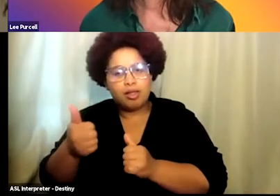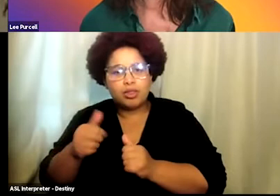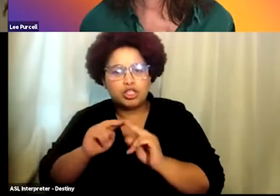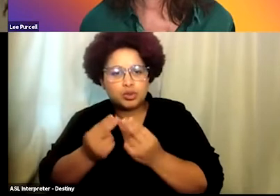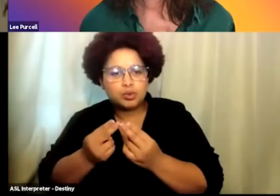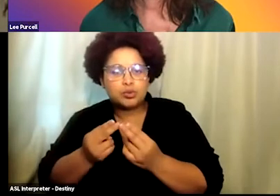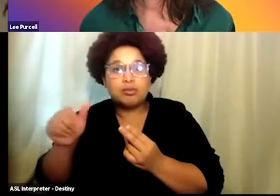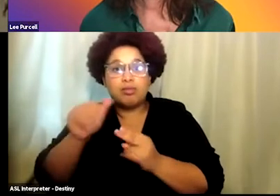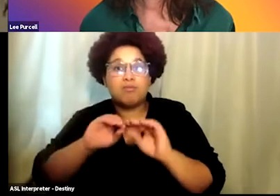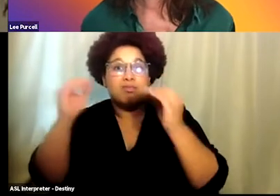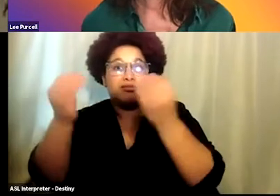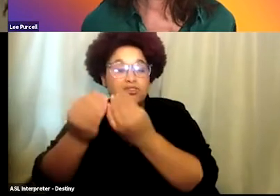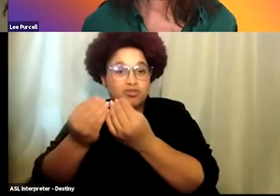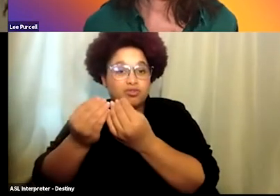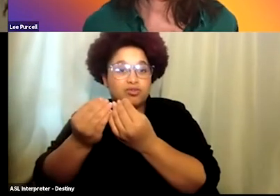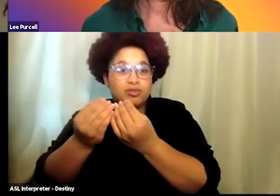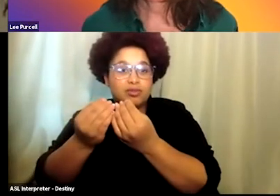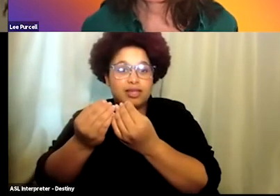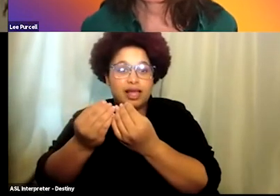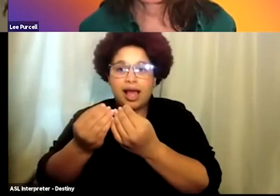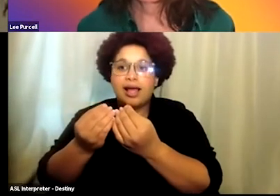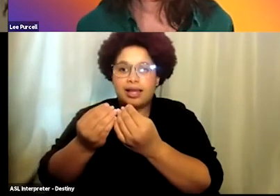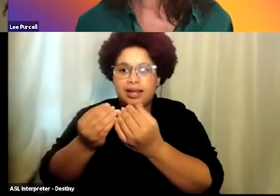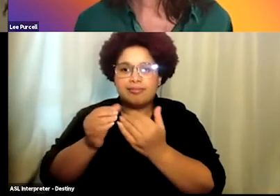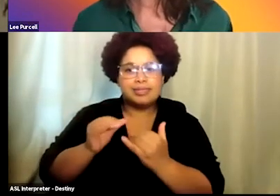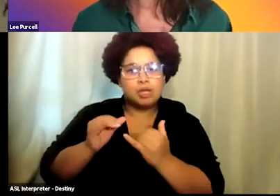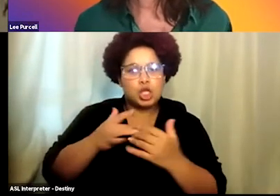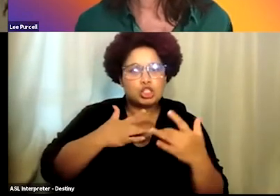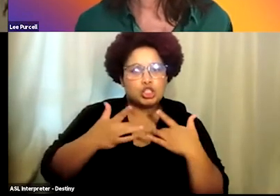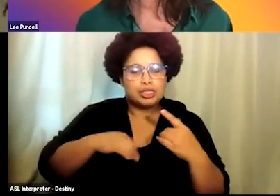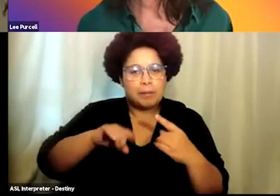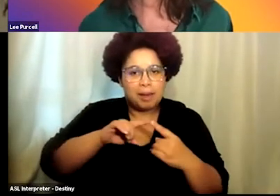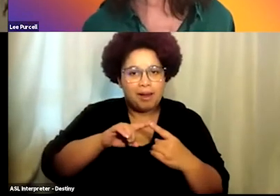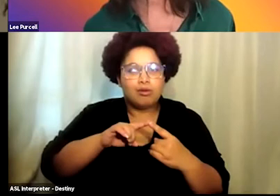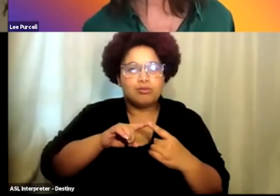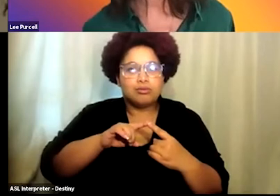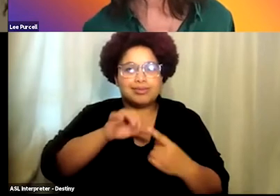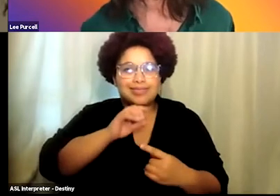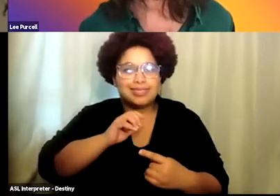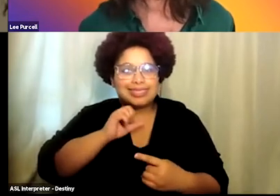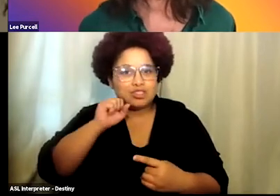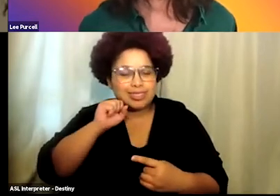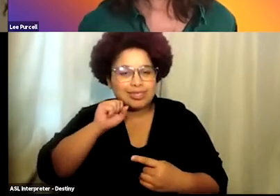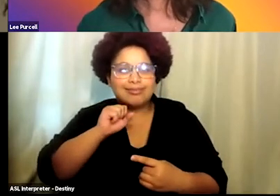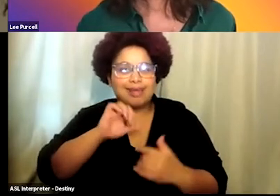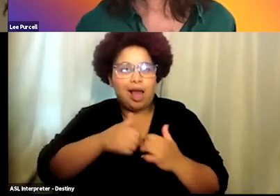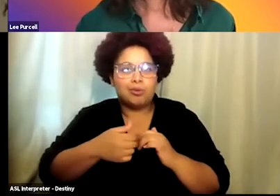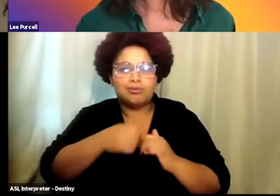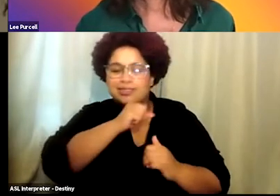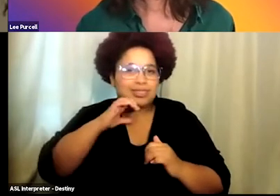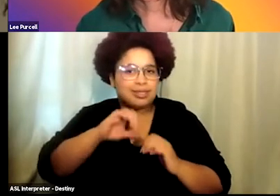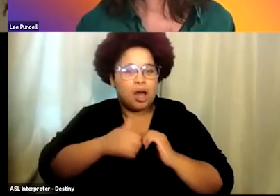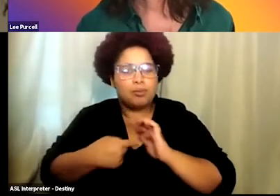other organizations with like concerns about how seniors are presented. So we were just about to hold